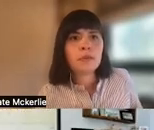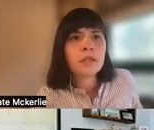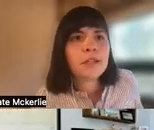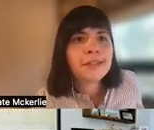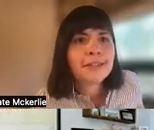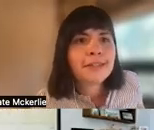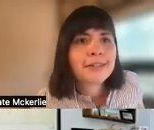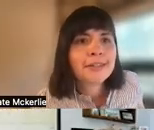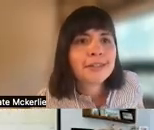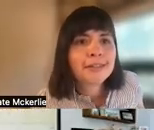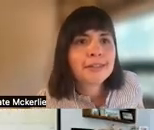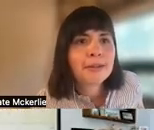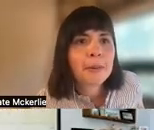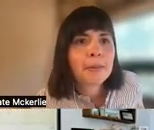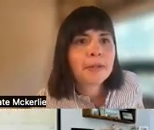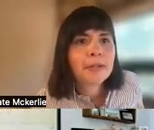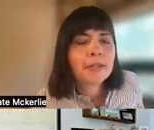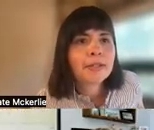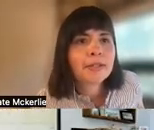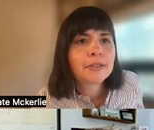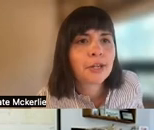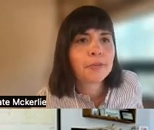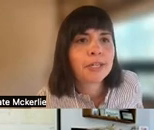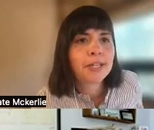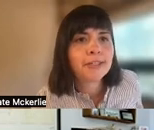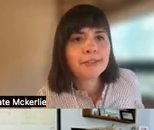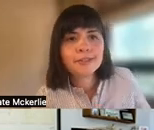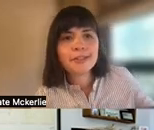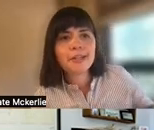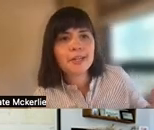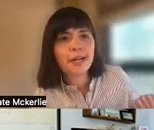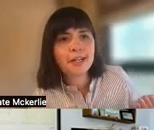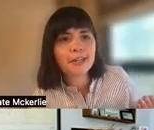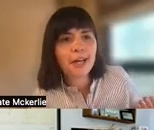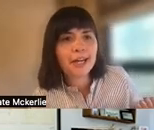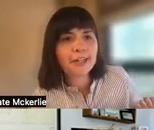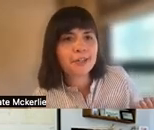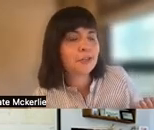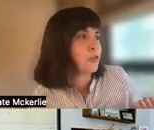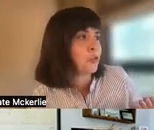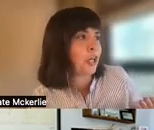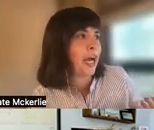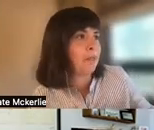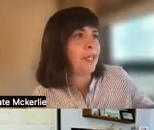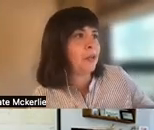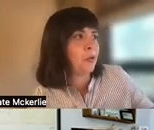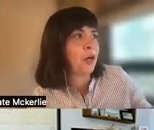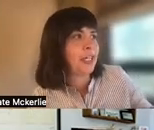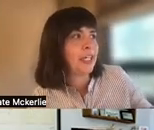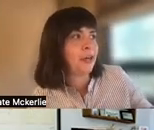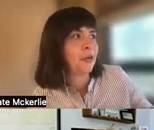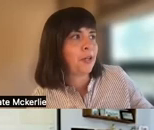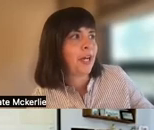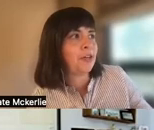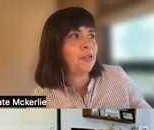shifting. Is it just me? Sorry about that. Okay. I got a little trigger happy. We're